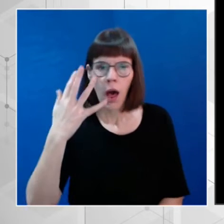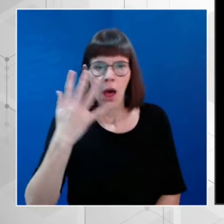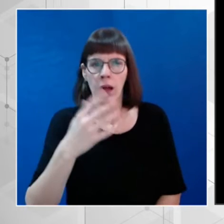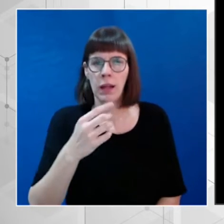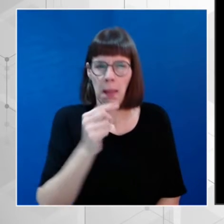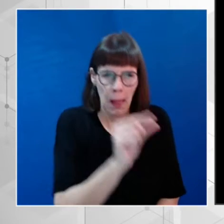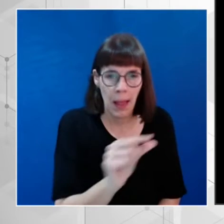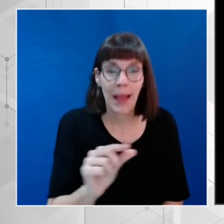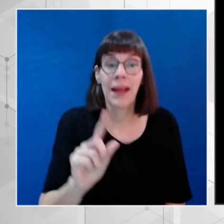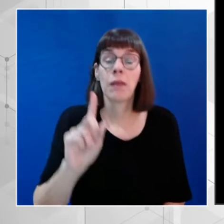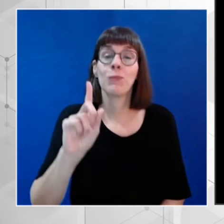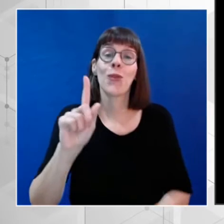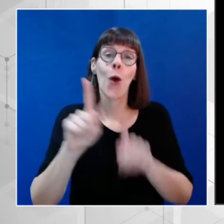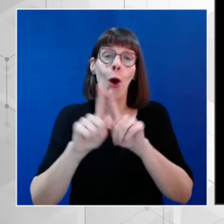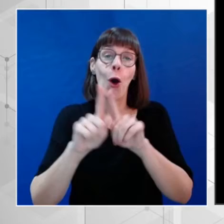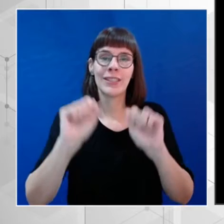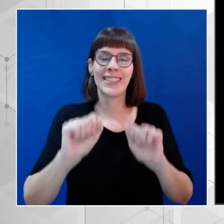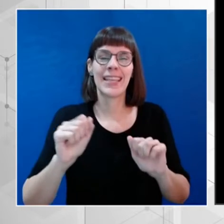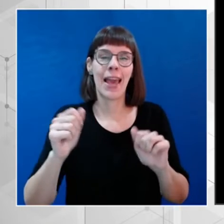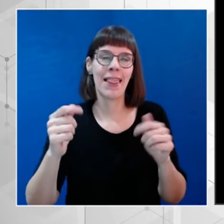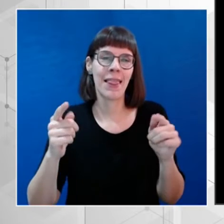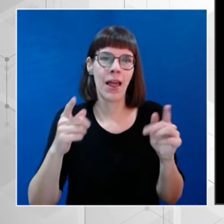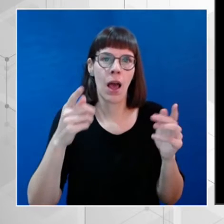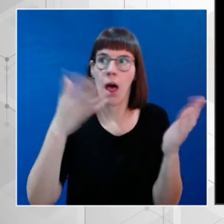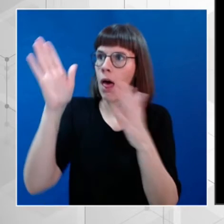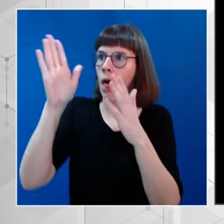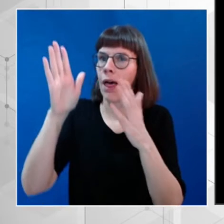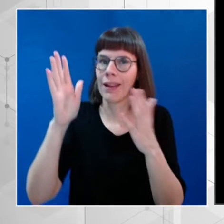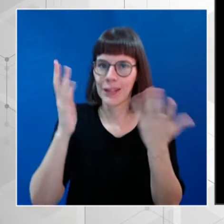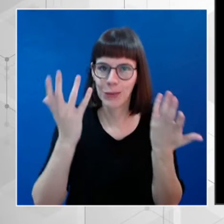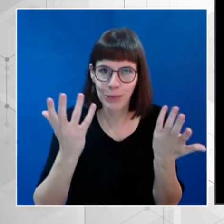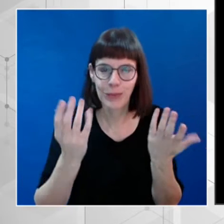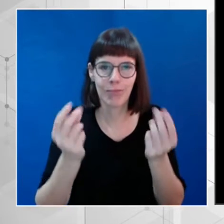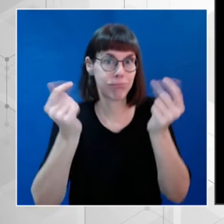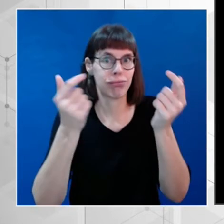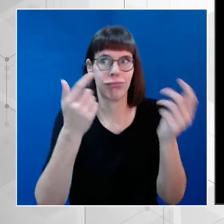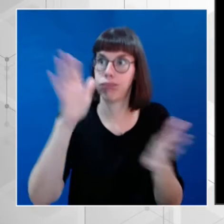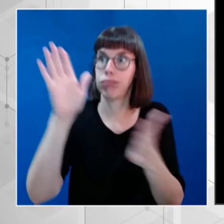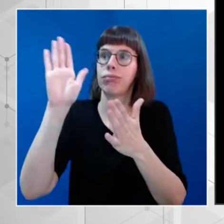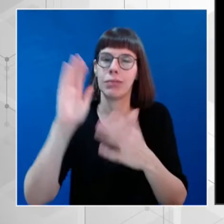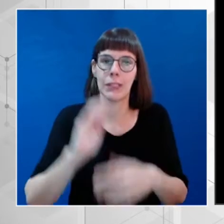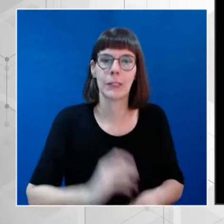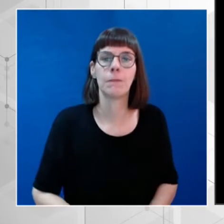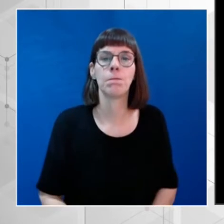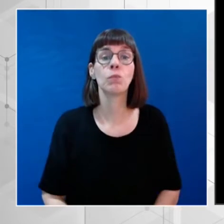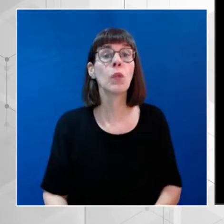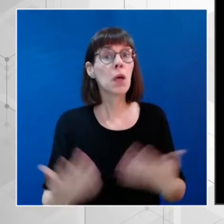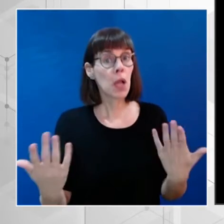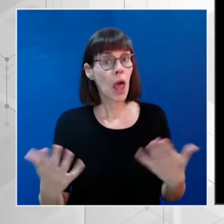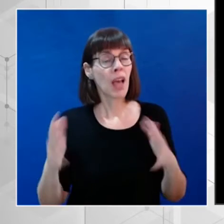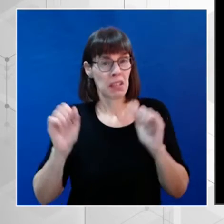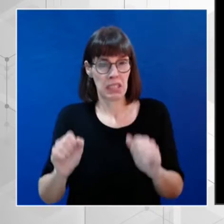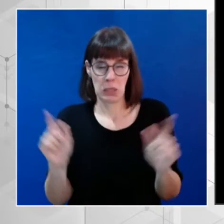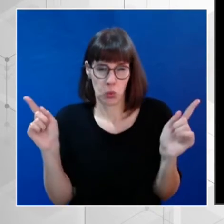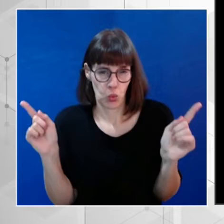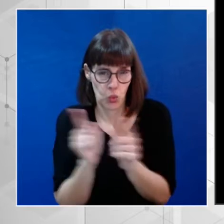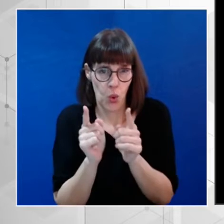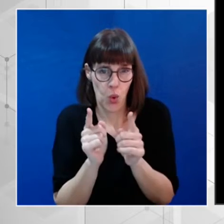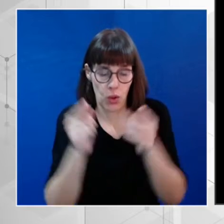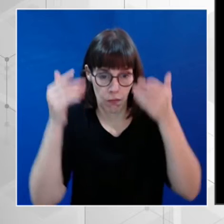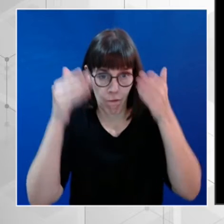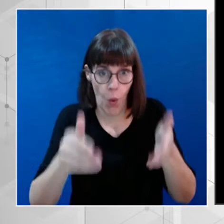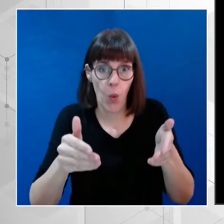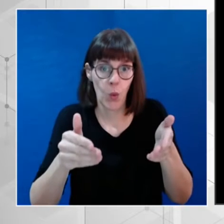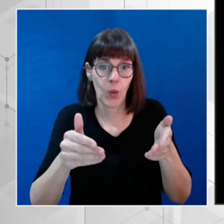also get distracted very easily. I mean, sometimes our attention span is amazingly short. I admit that